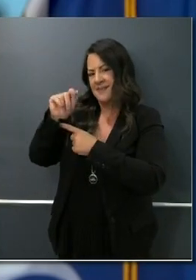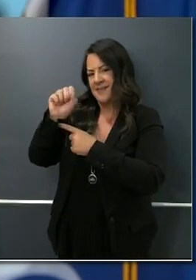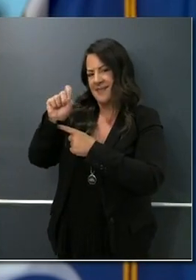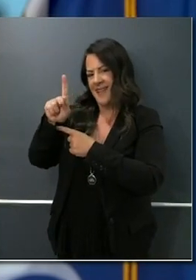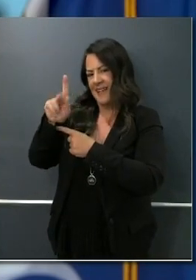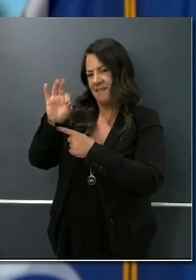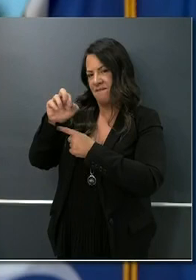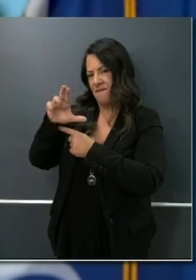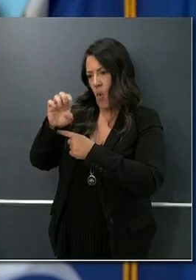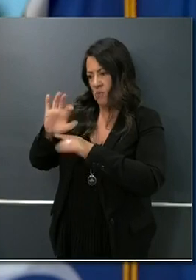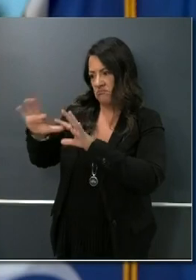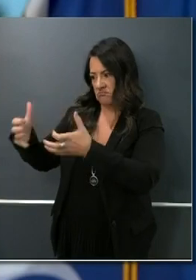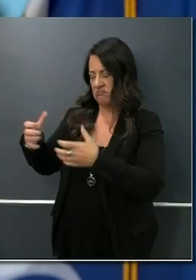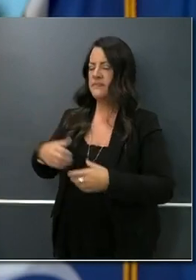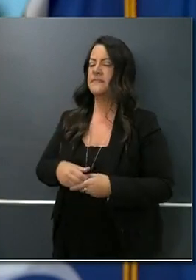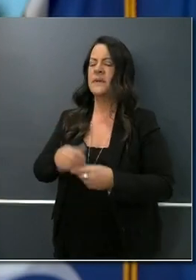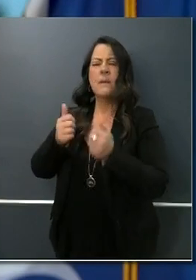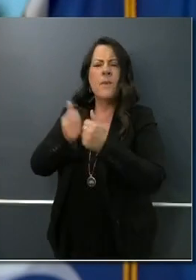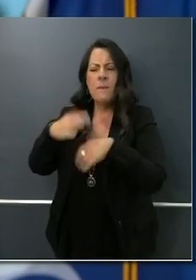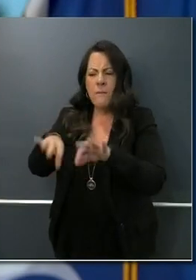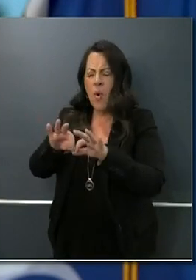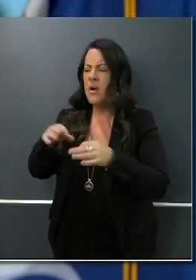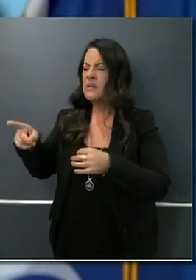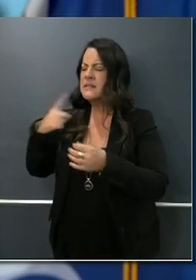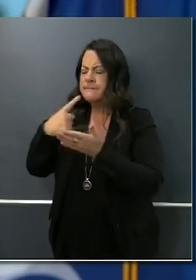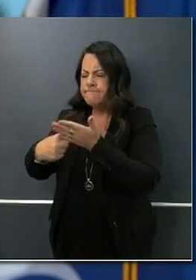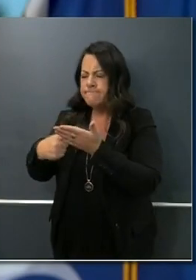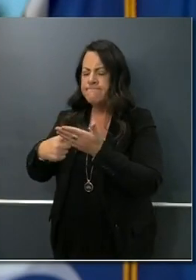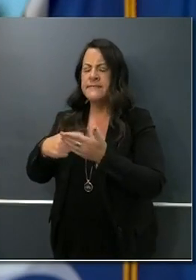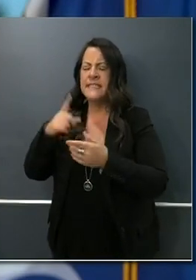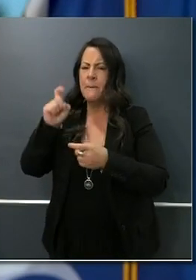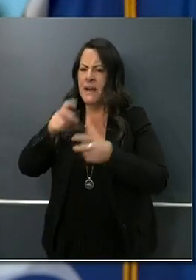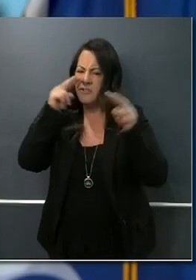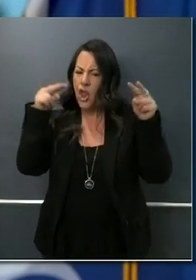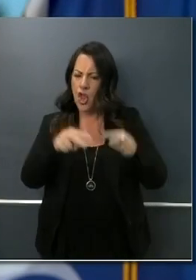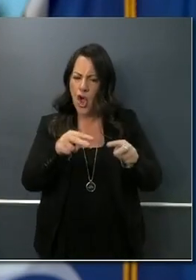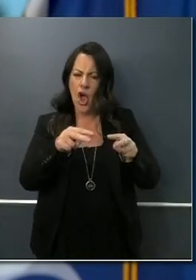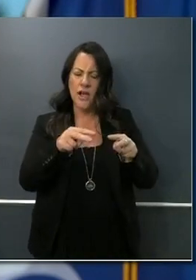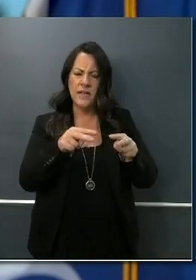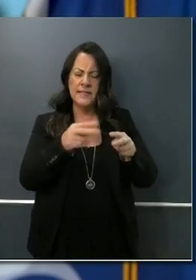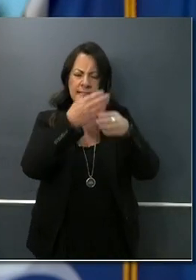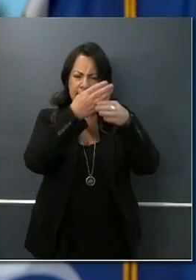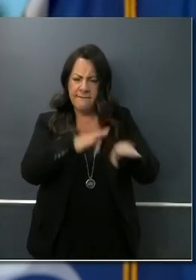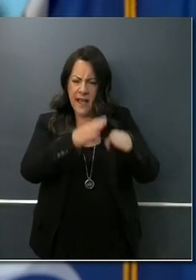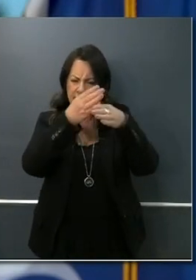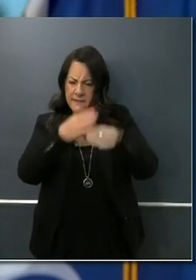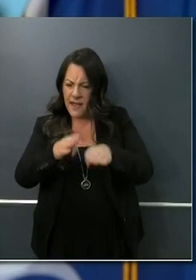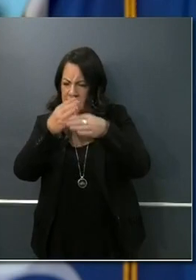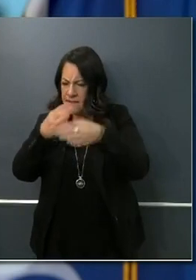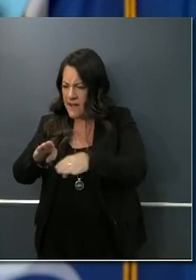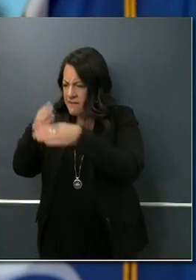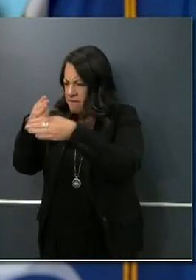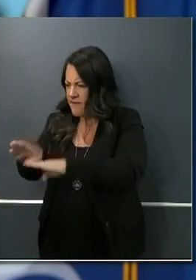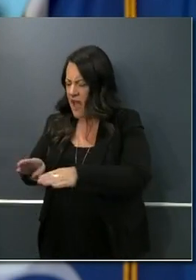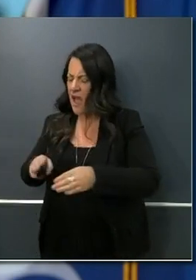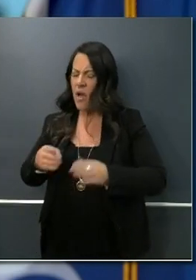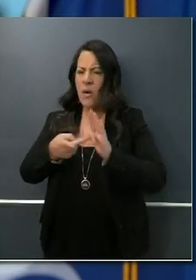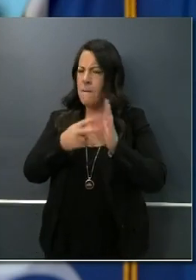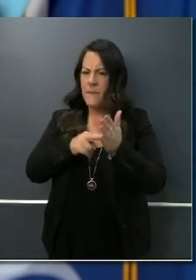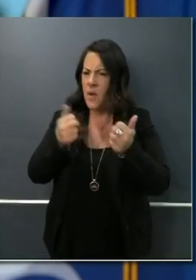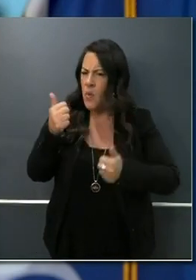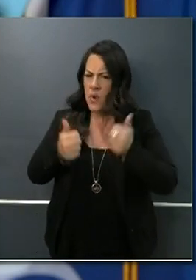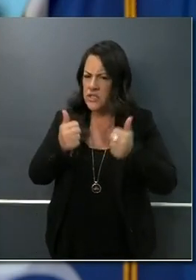the importance of breaking down by sector. We're certainly looking regionally in the state, but also looking by sector and